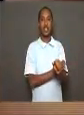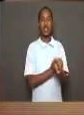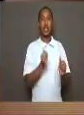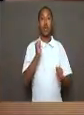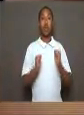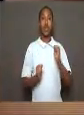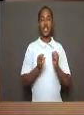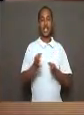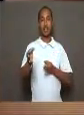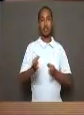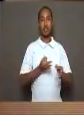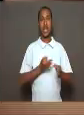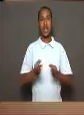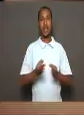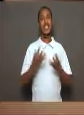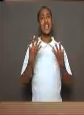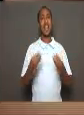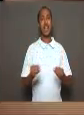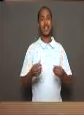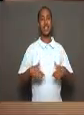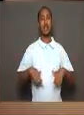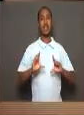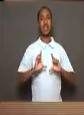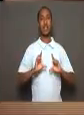which explains their lack of stability.